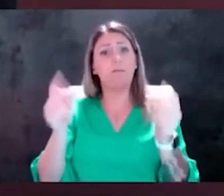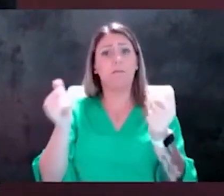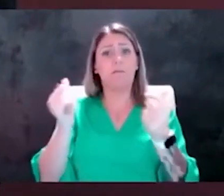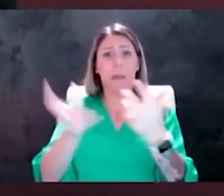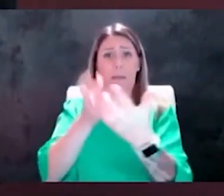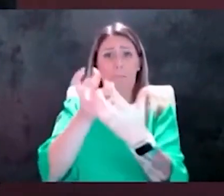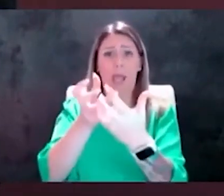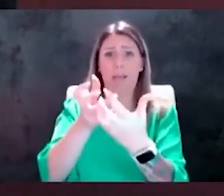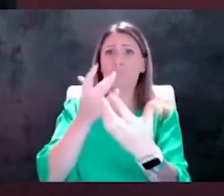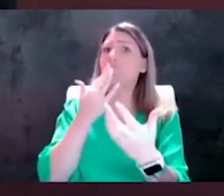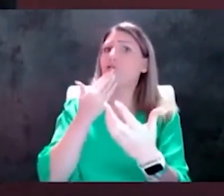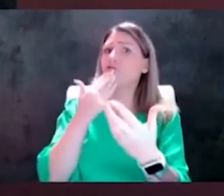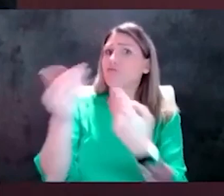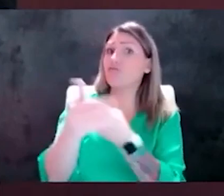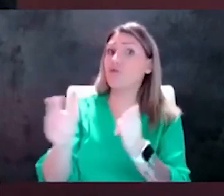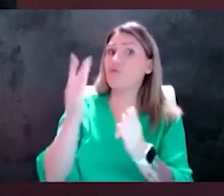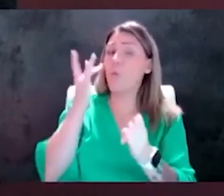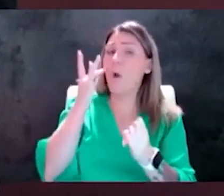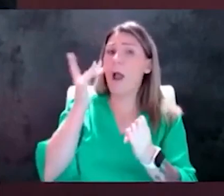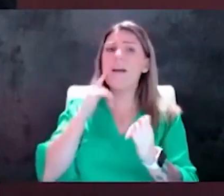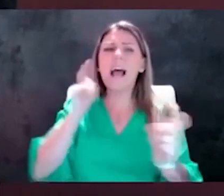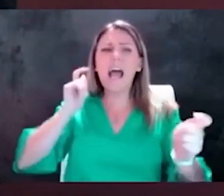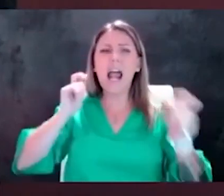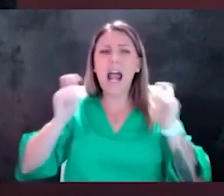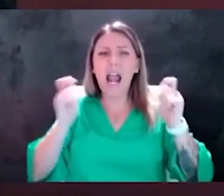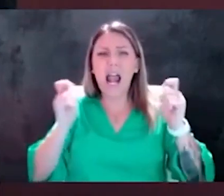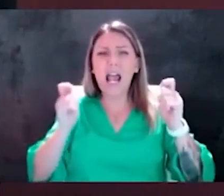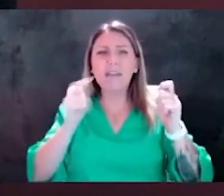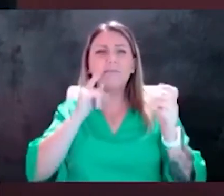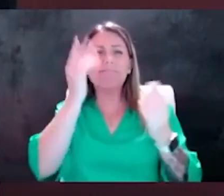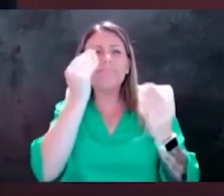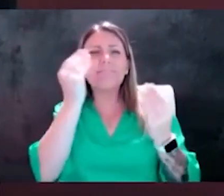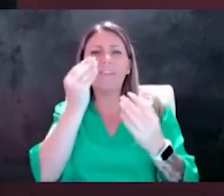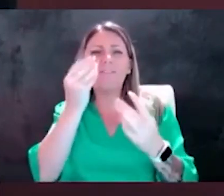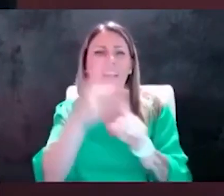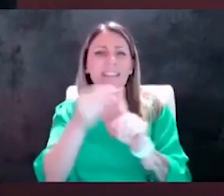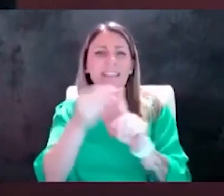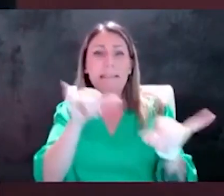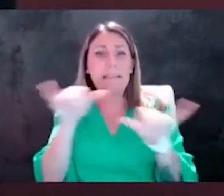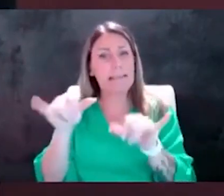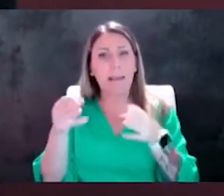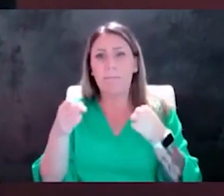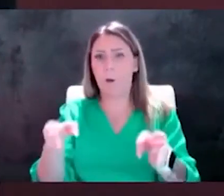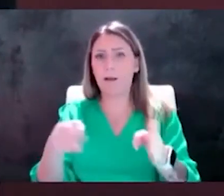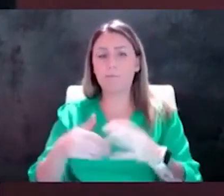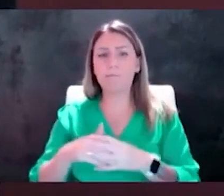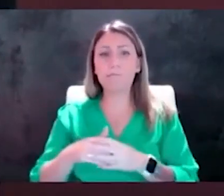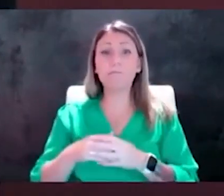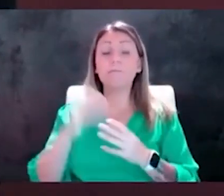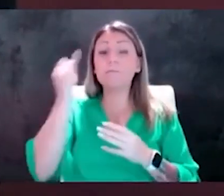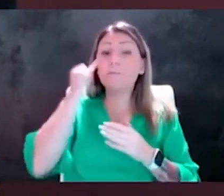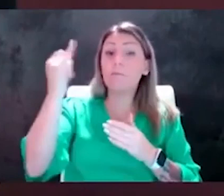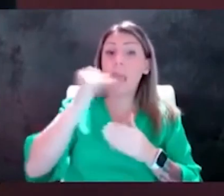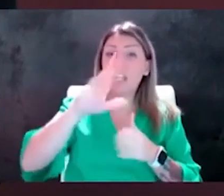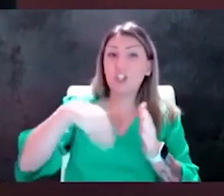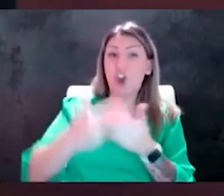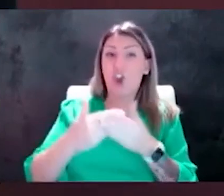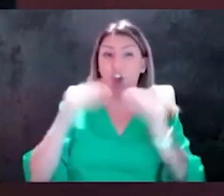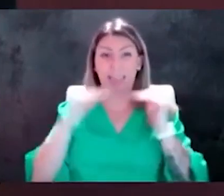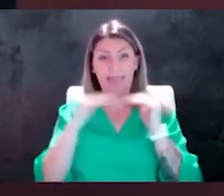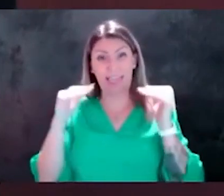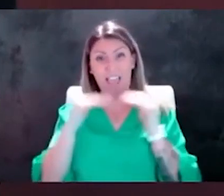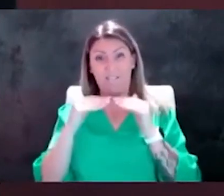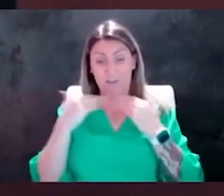my colors and I did a funny thing. Well, think about vaccines in the same way for just a moment. Imagine that you want all levels of immunity.